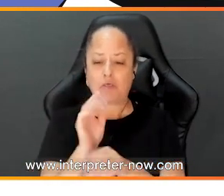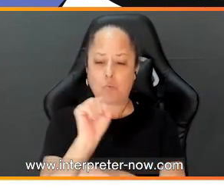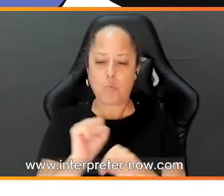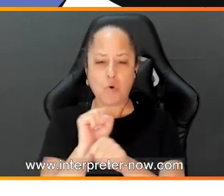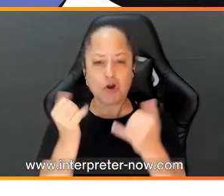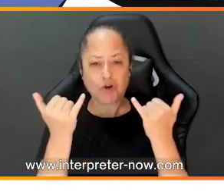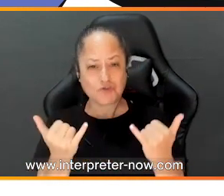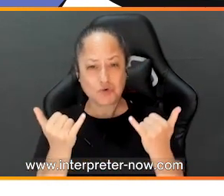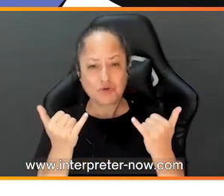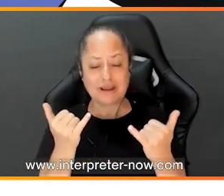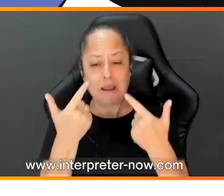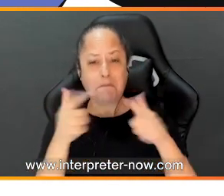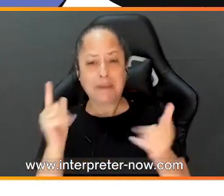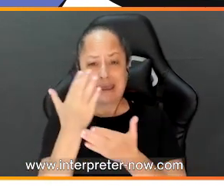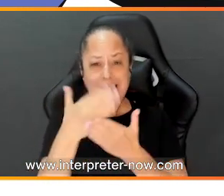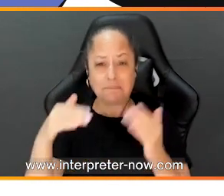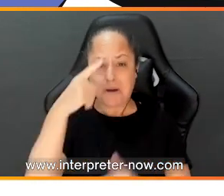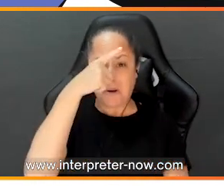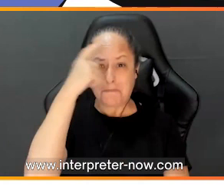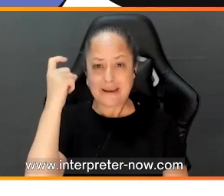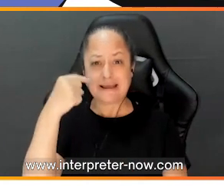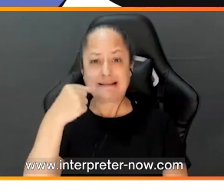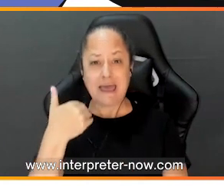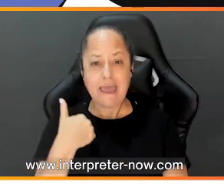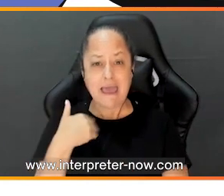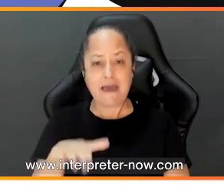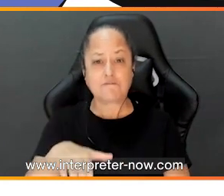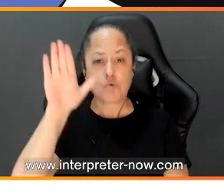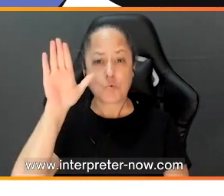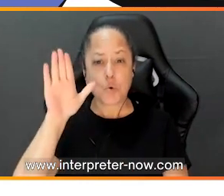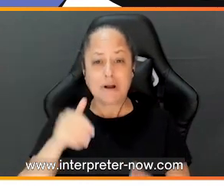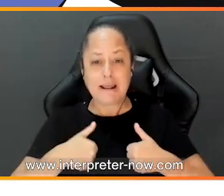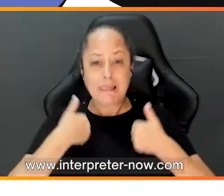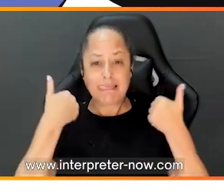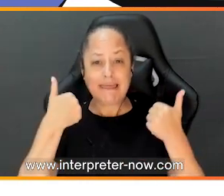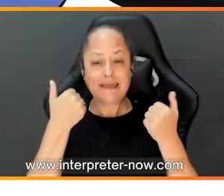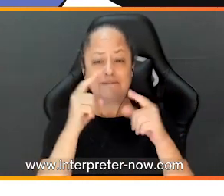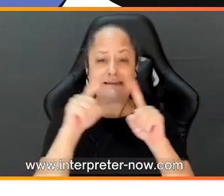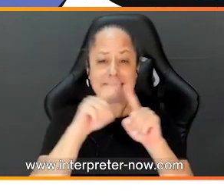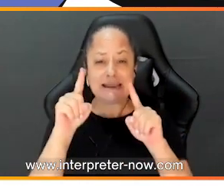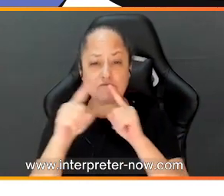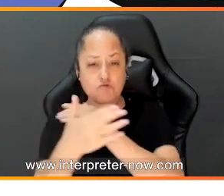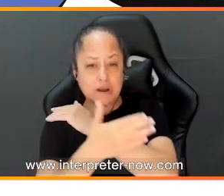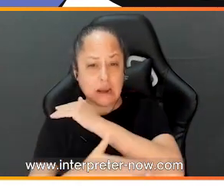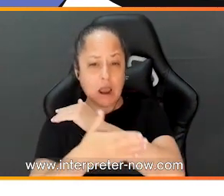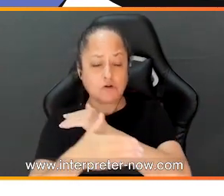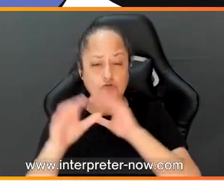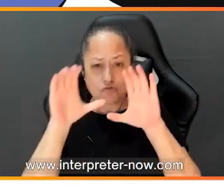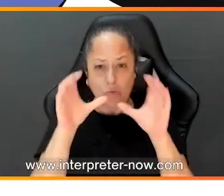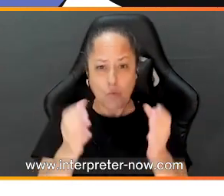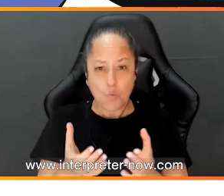today. And the biggest part of that is because I have grown up and lived in many different countries